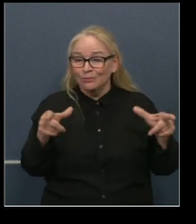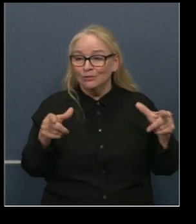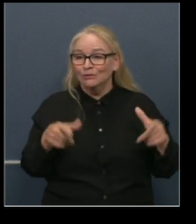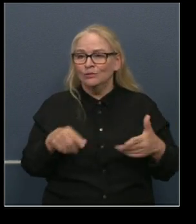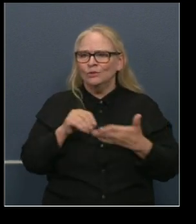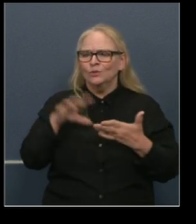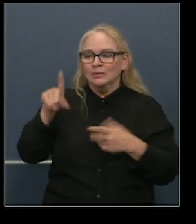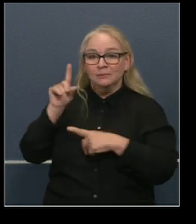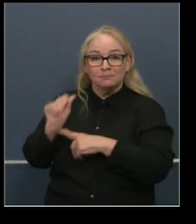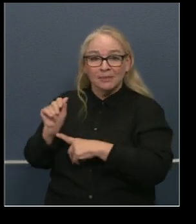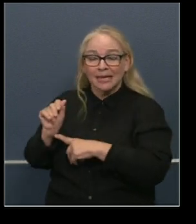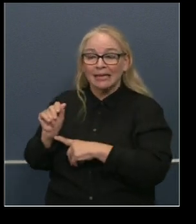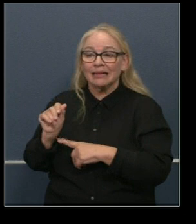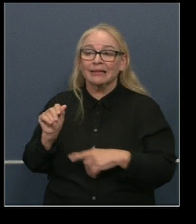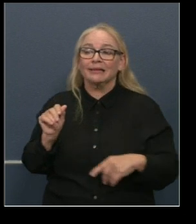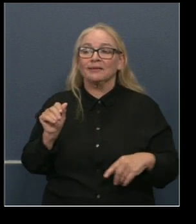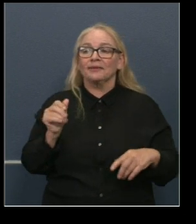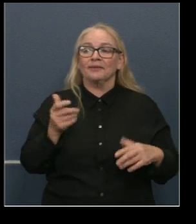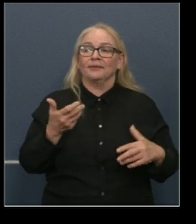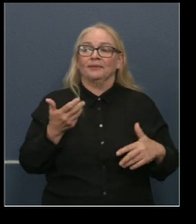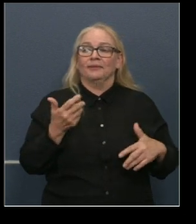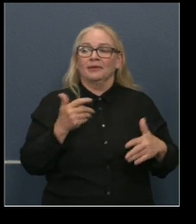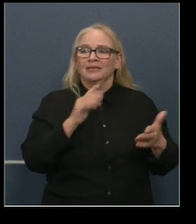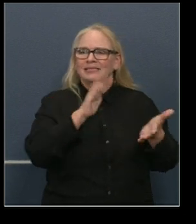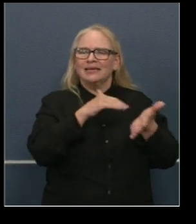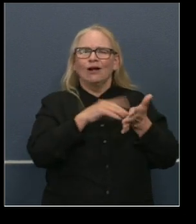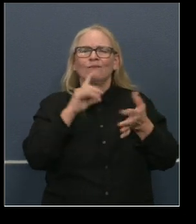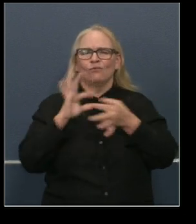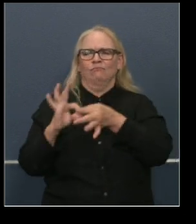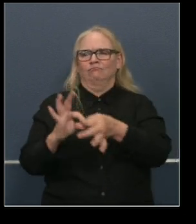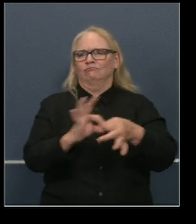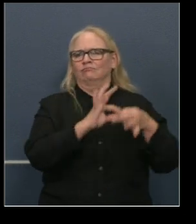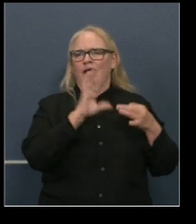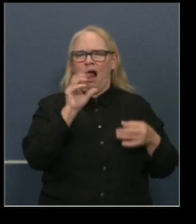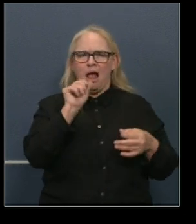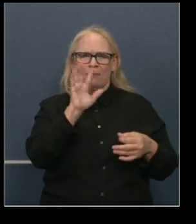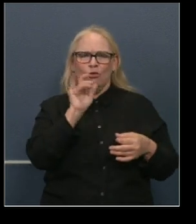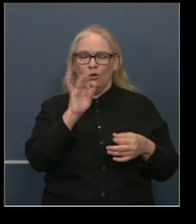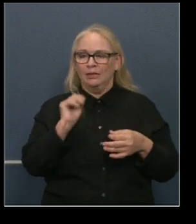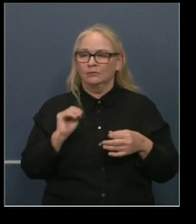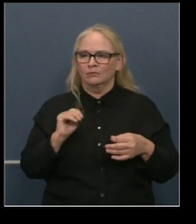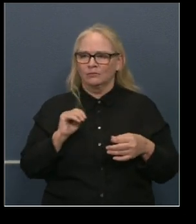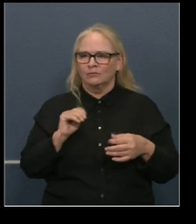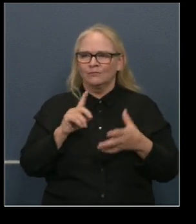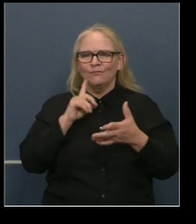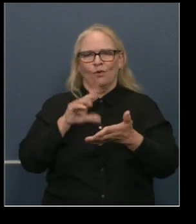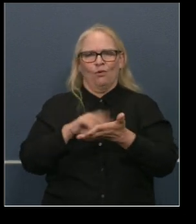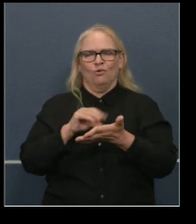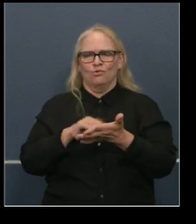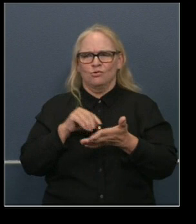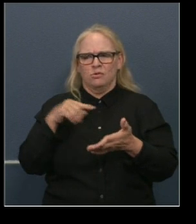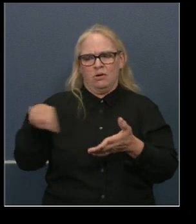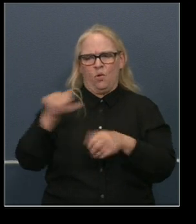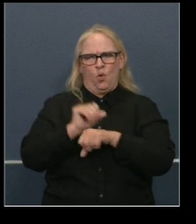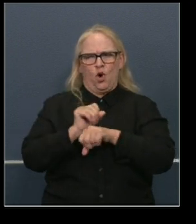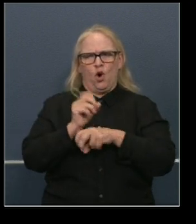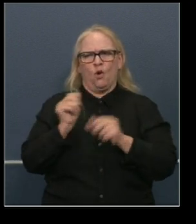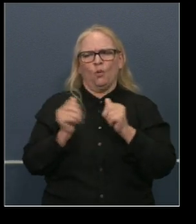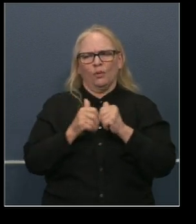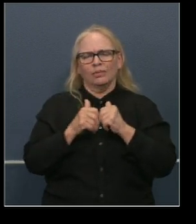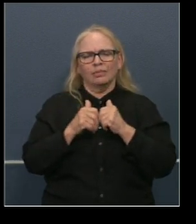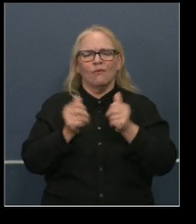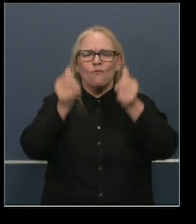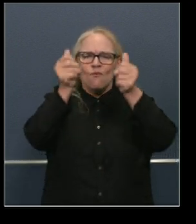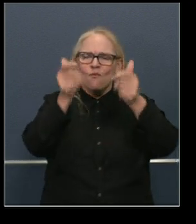for Collaboration and Excellence in Education, the CCEE, has also been working very closely with county superintendents who then work